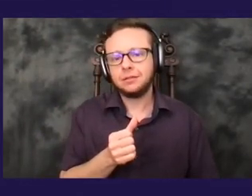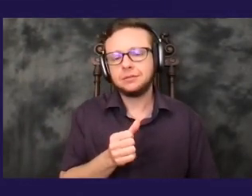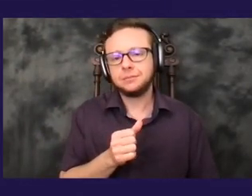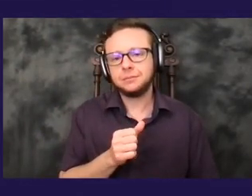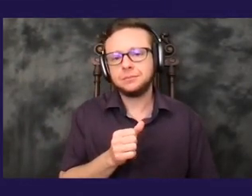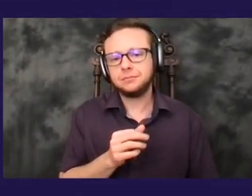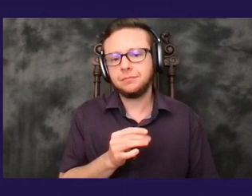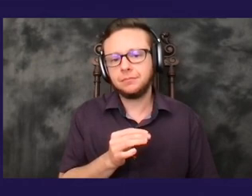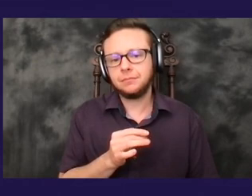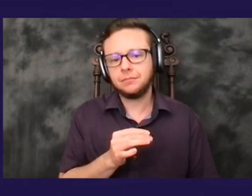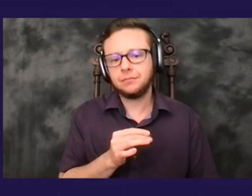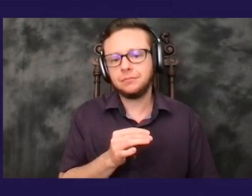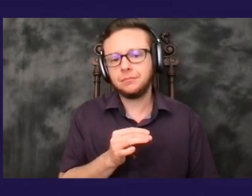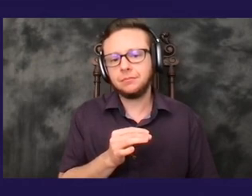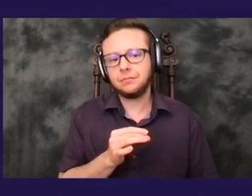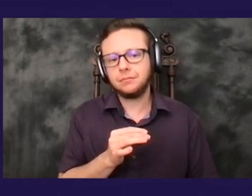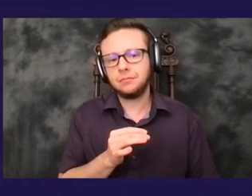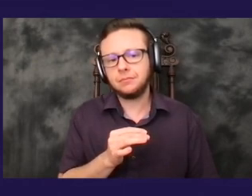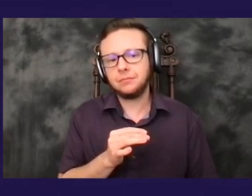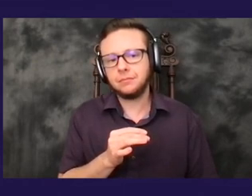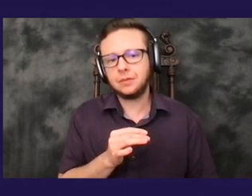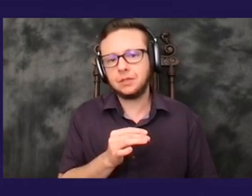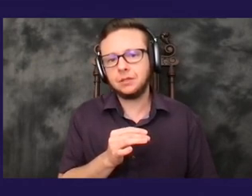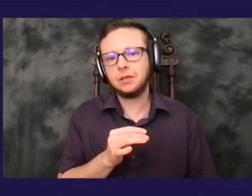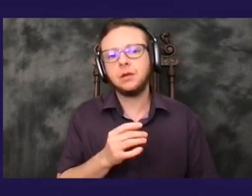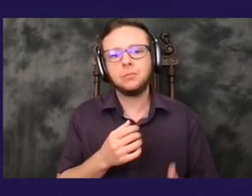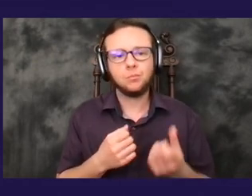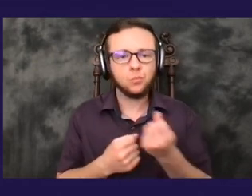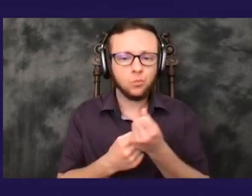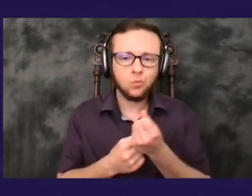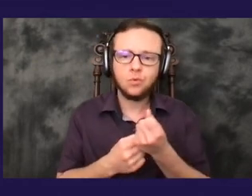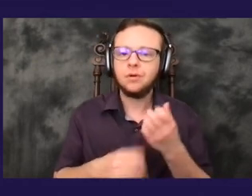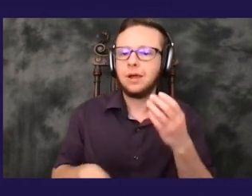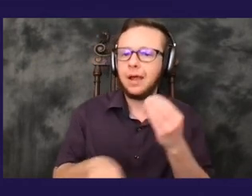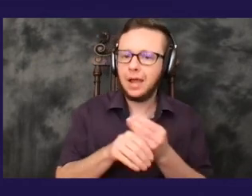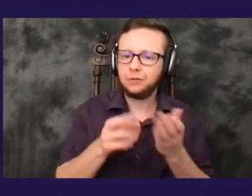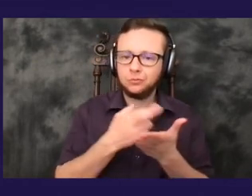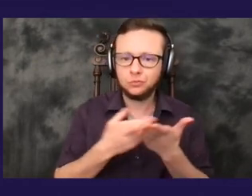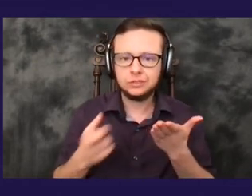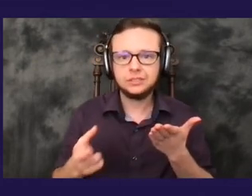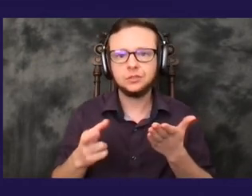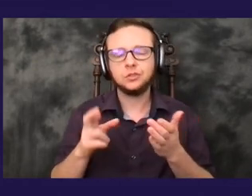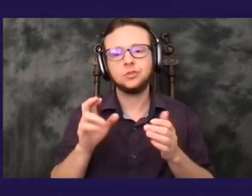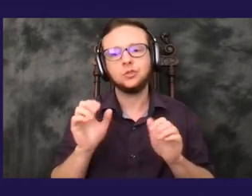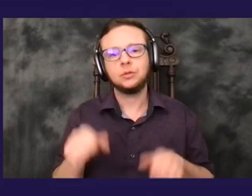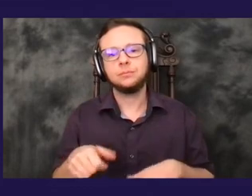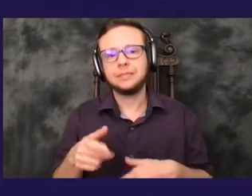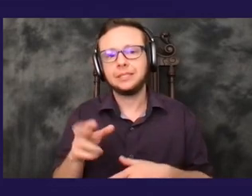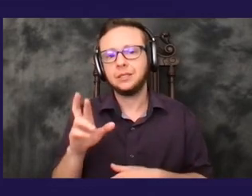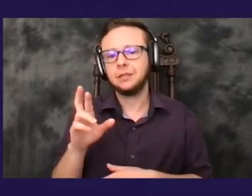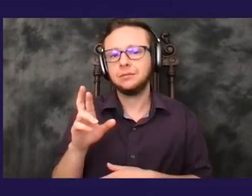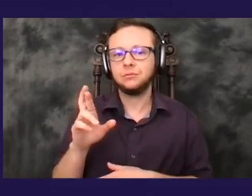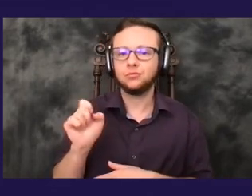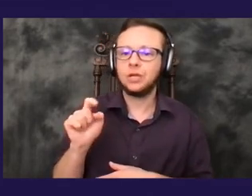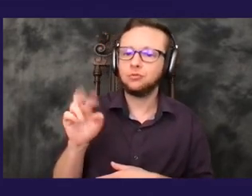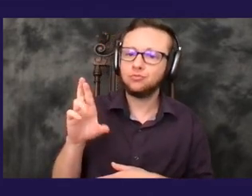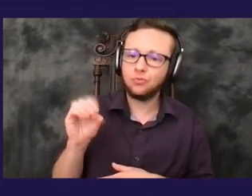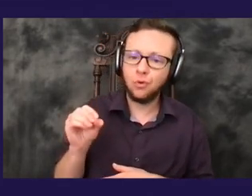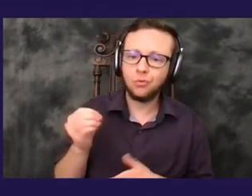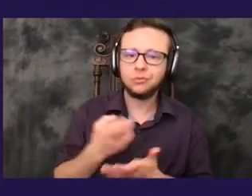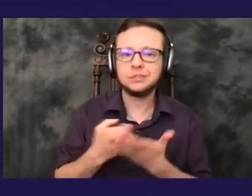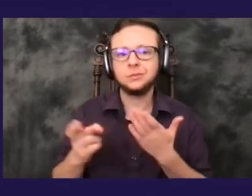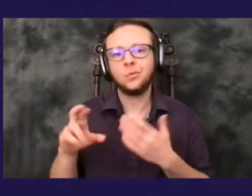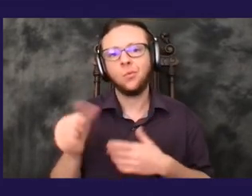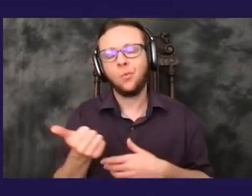and in support of adding resources, whether it's intellectual resources or whether it is funding or staffing resources,